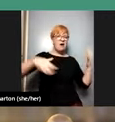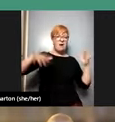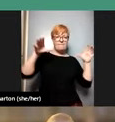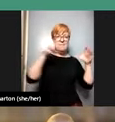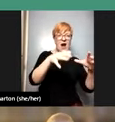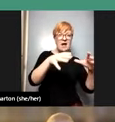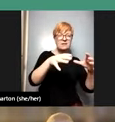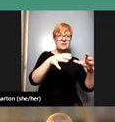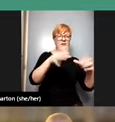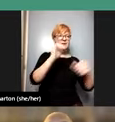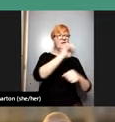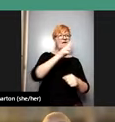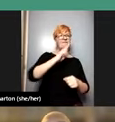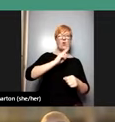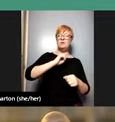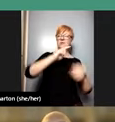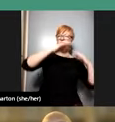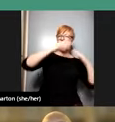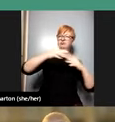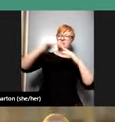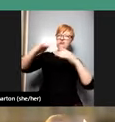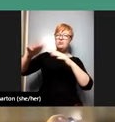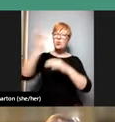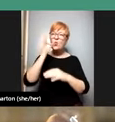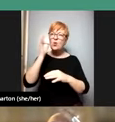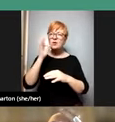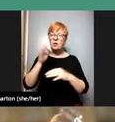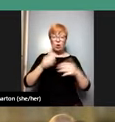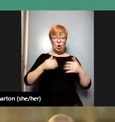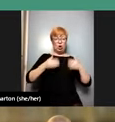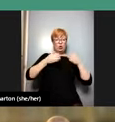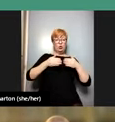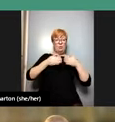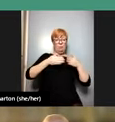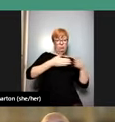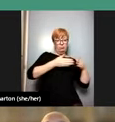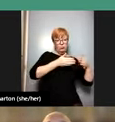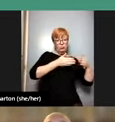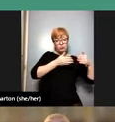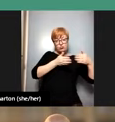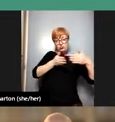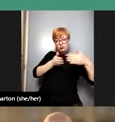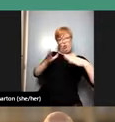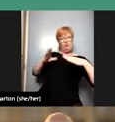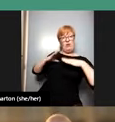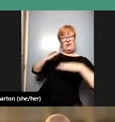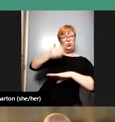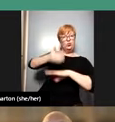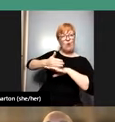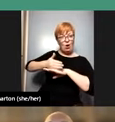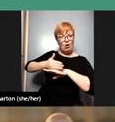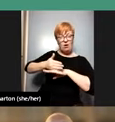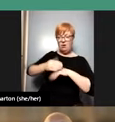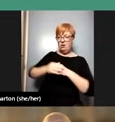water. The ship begins to turn slowly into dock. It asserts its drafts and trim.